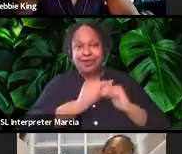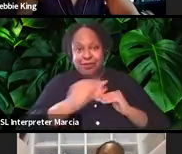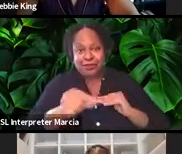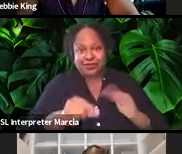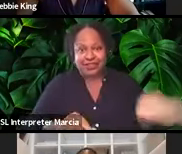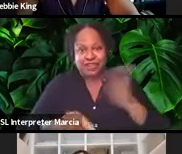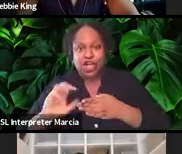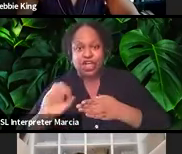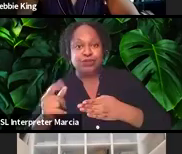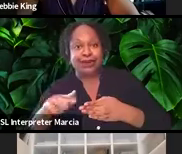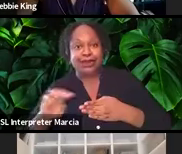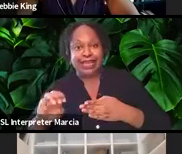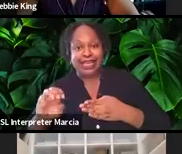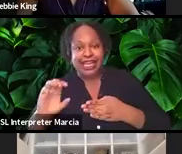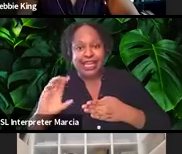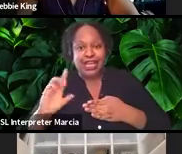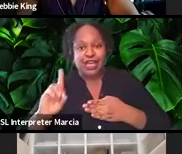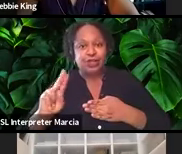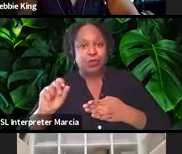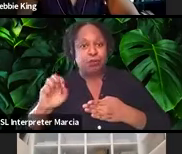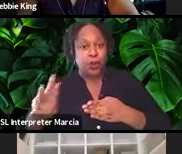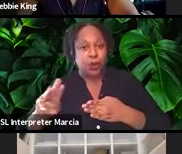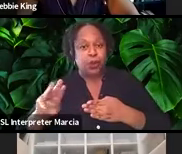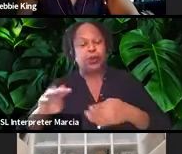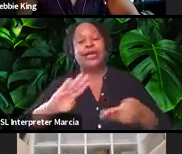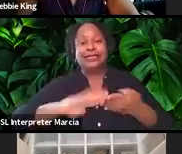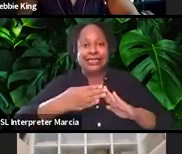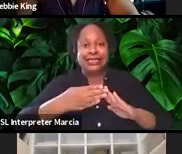Dubow, city councilor for the city of Victoria.